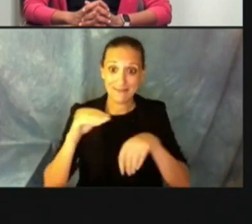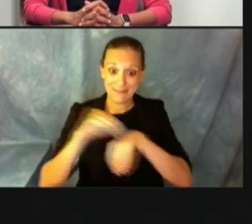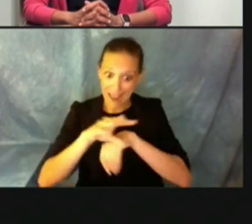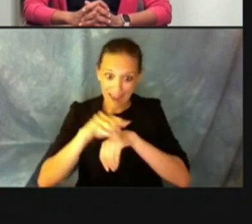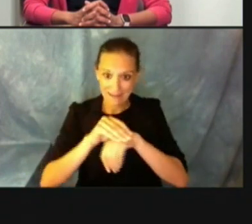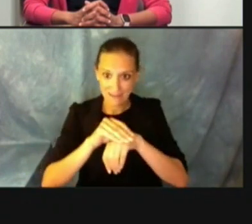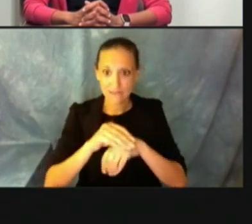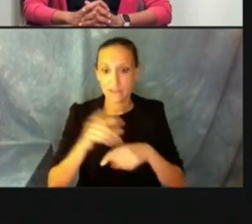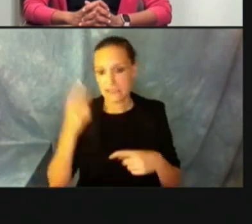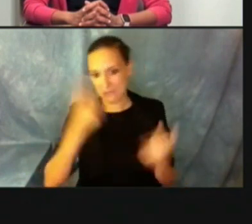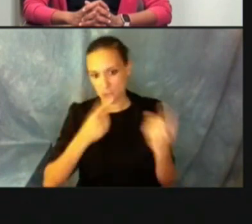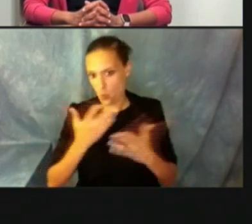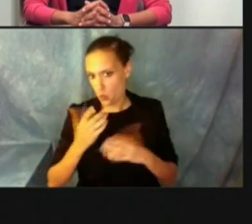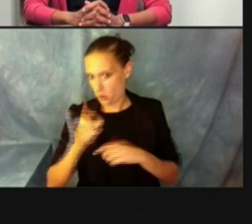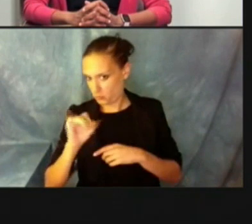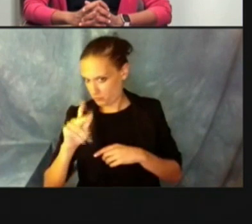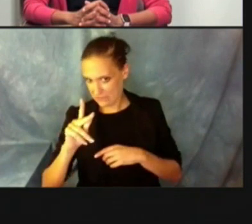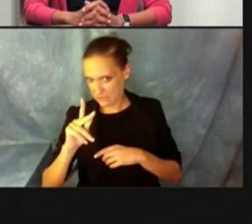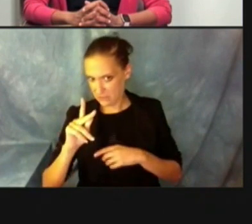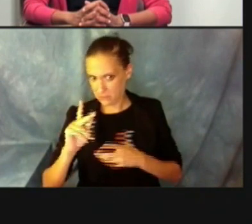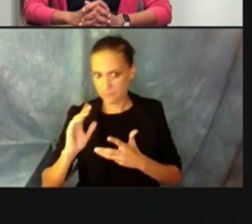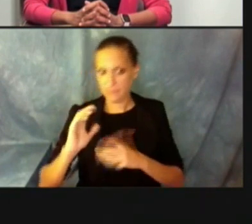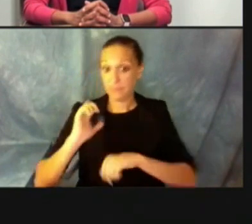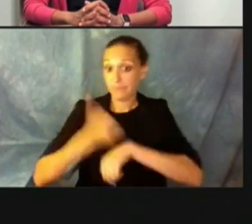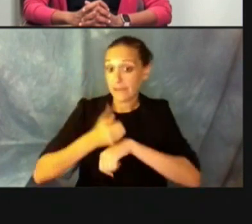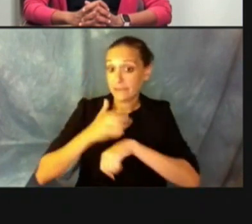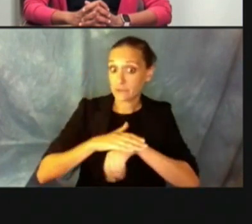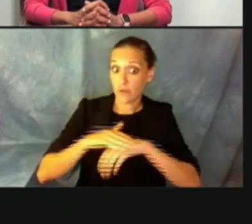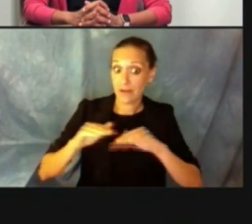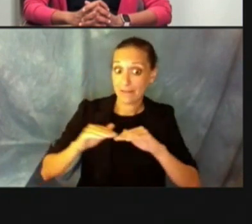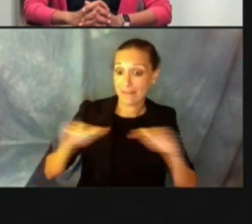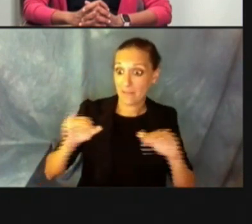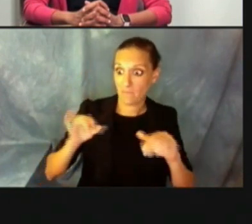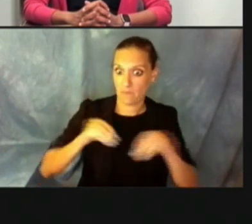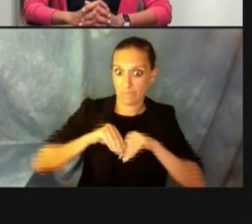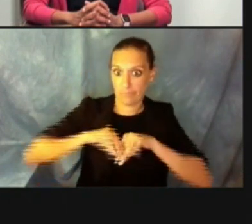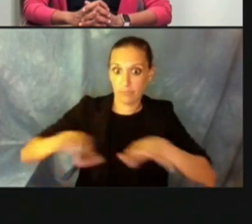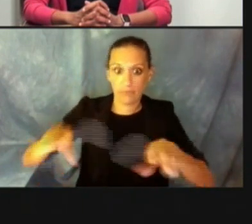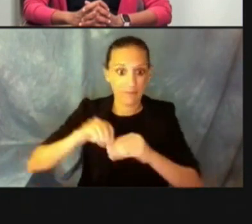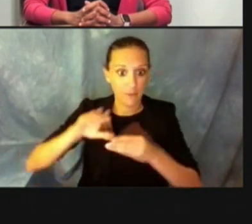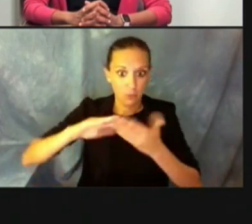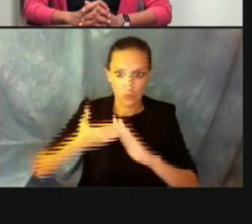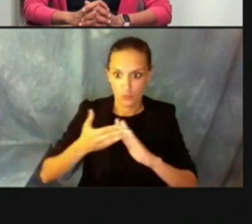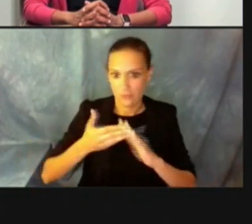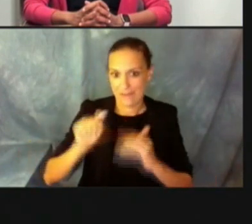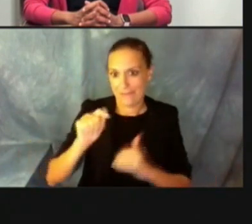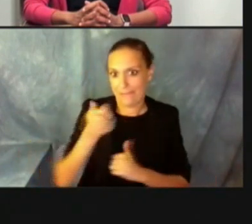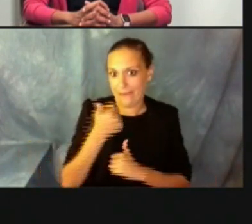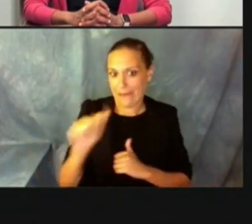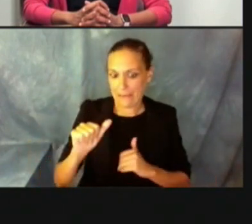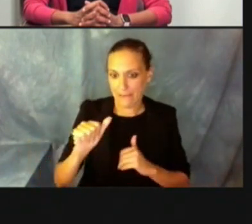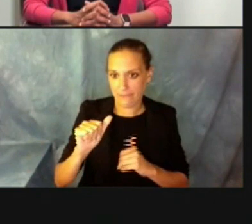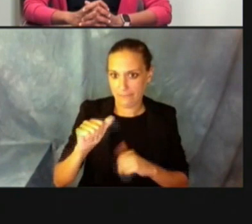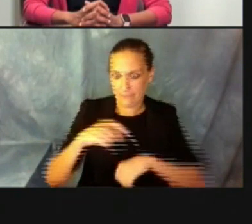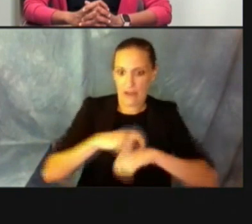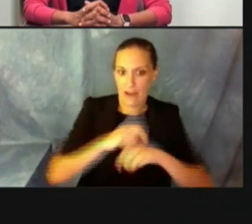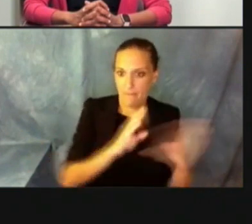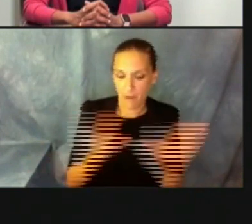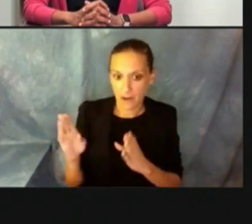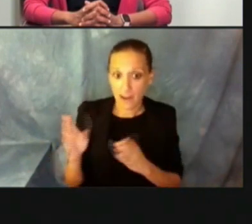risk is based upon the level of community transmission at any given stage and